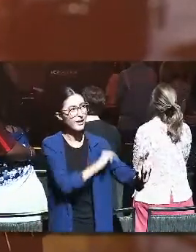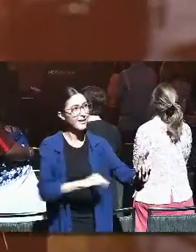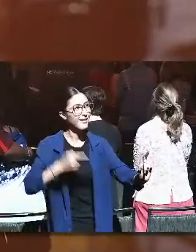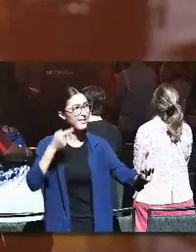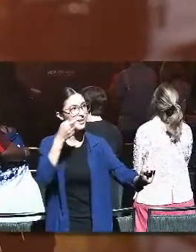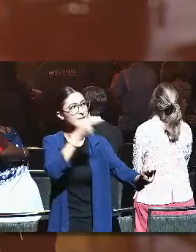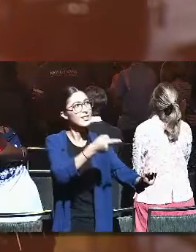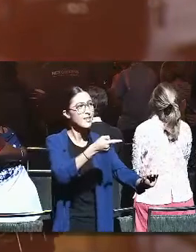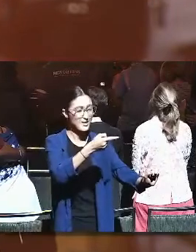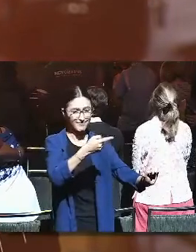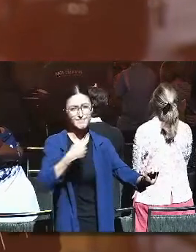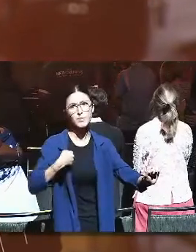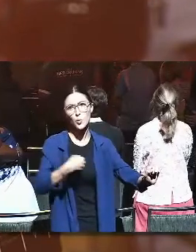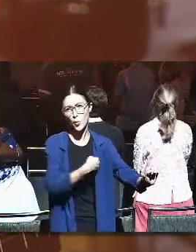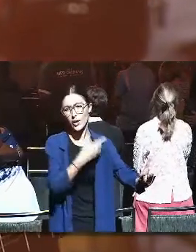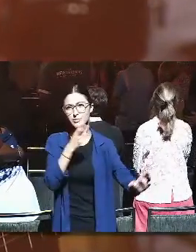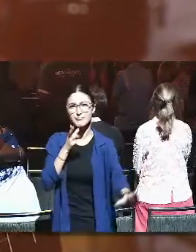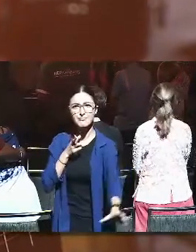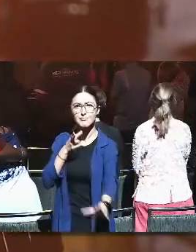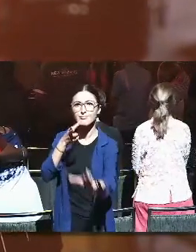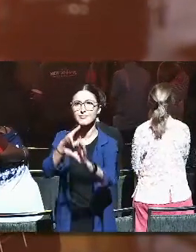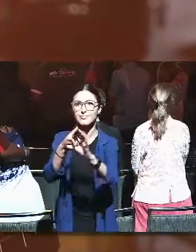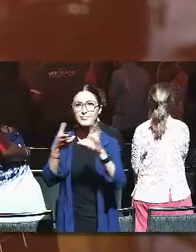mission, and we are